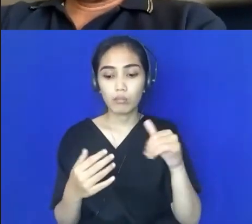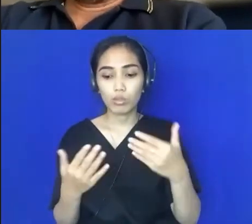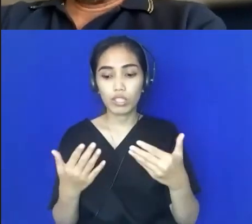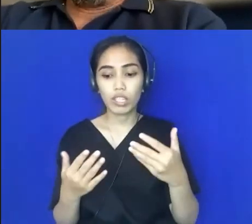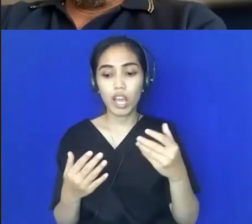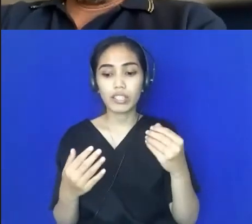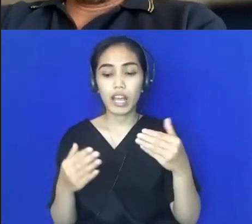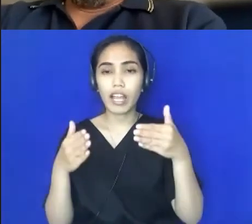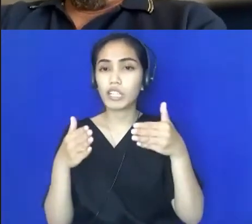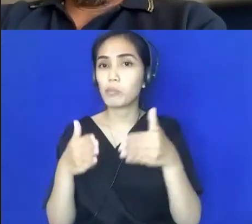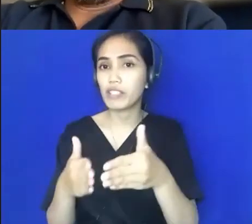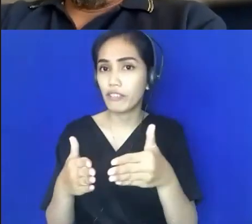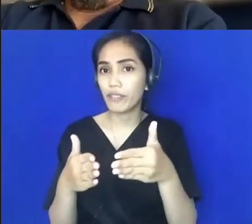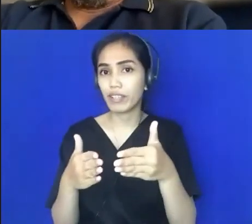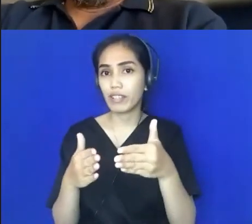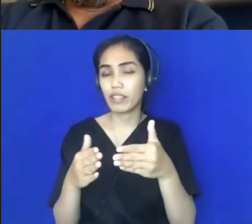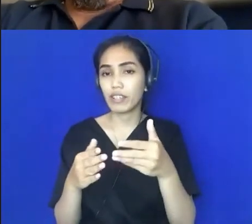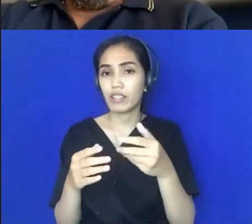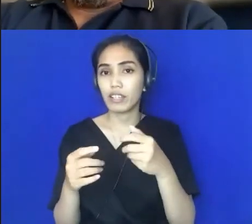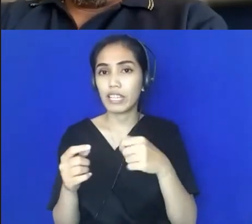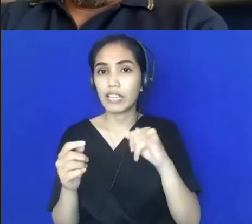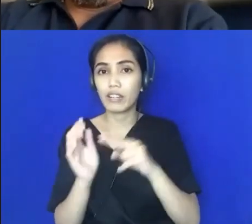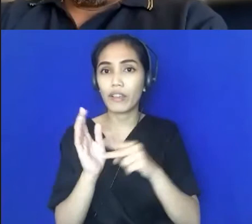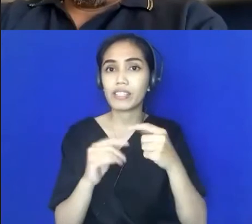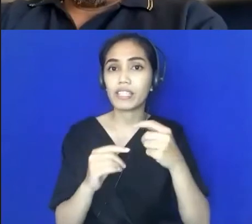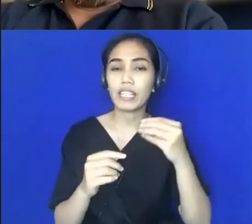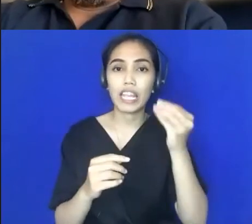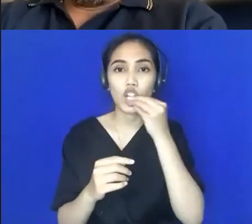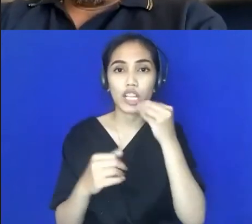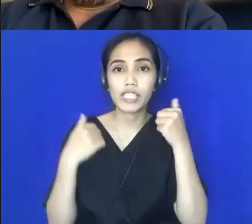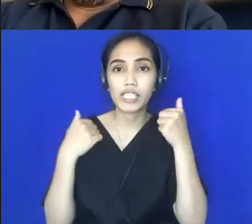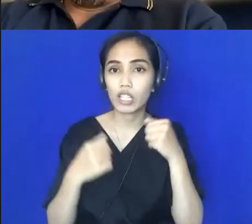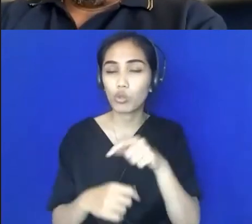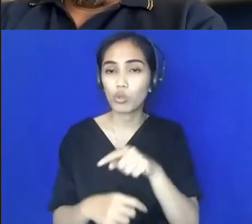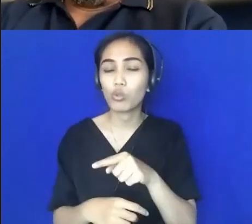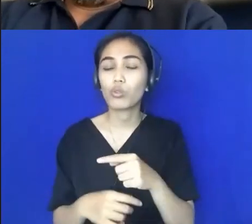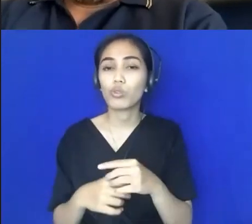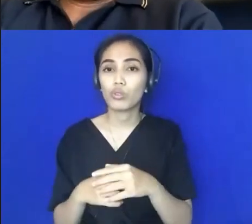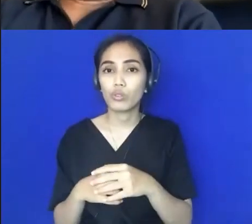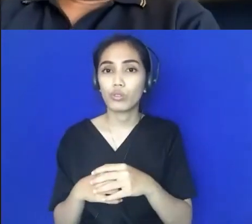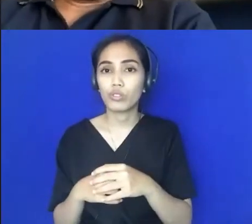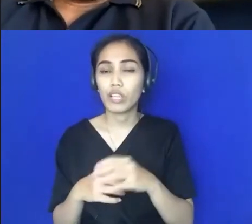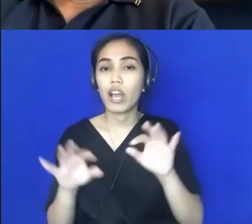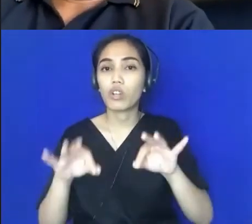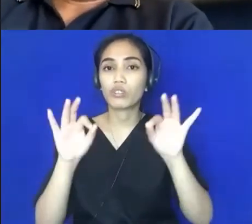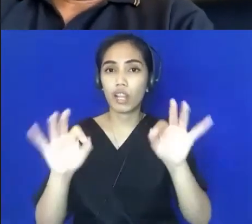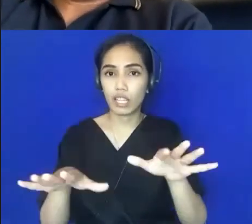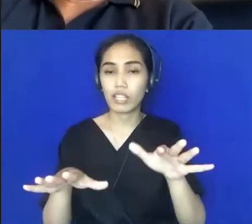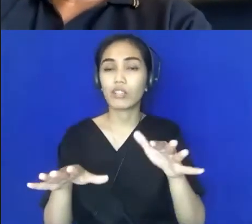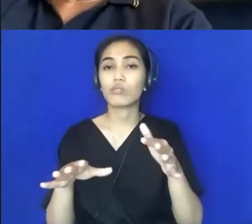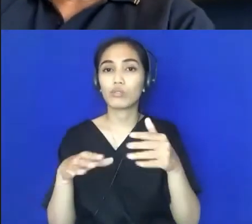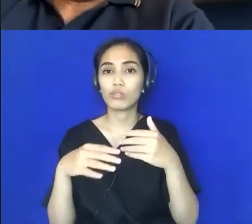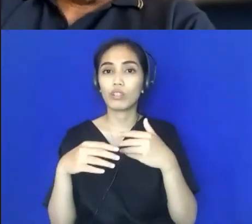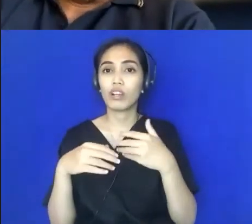interventions. They need to be supported by nutrition-sensitive interventions. And so the Australian government is very pleased to